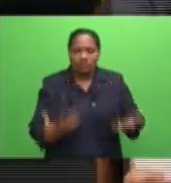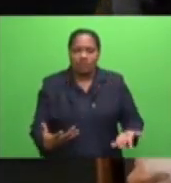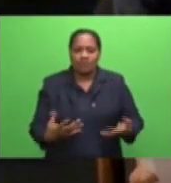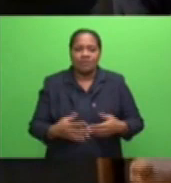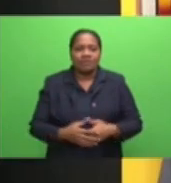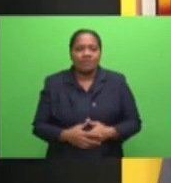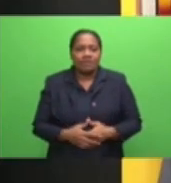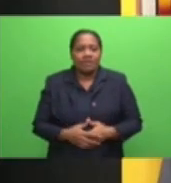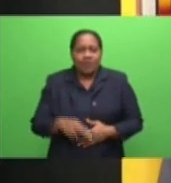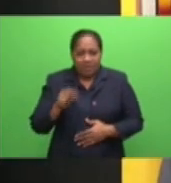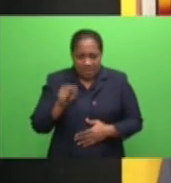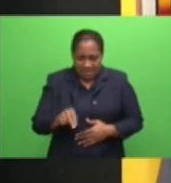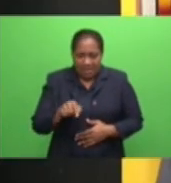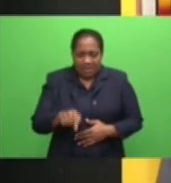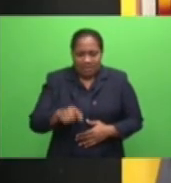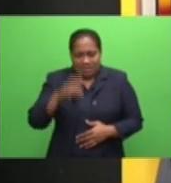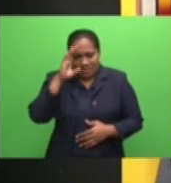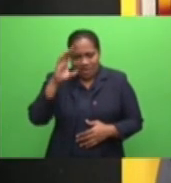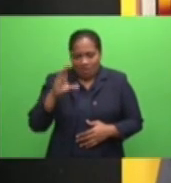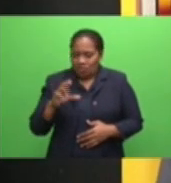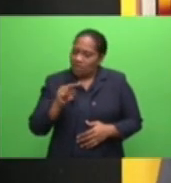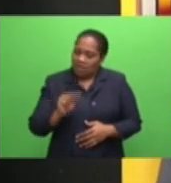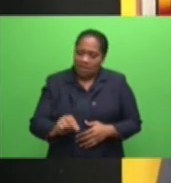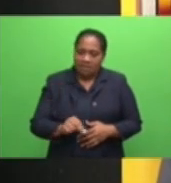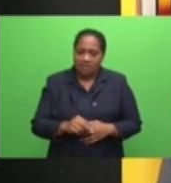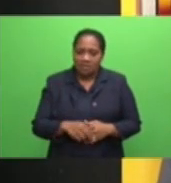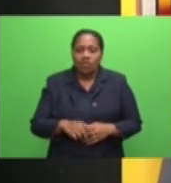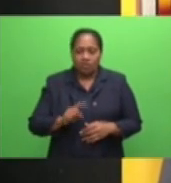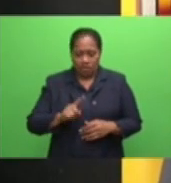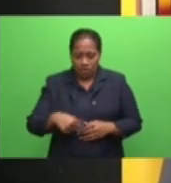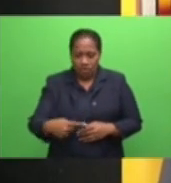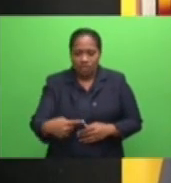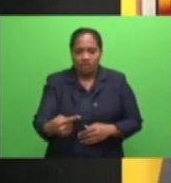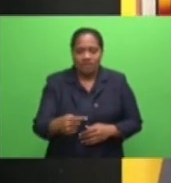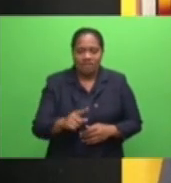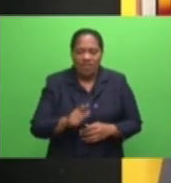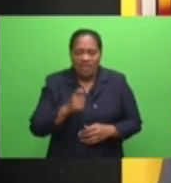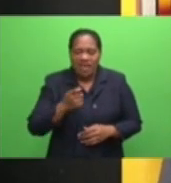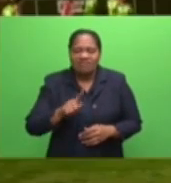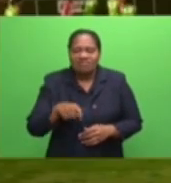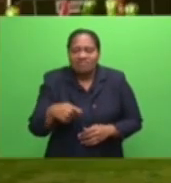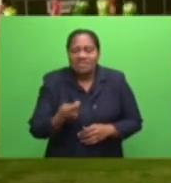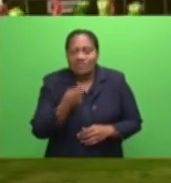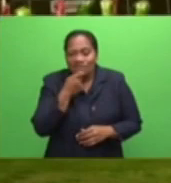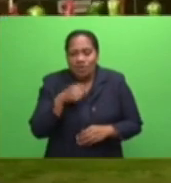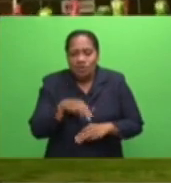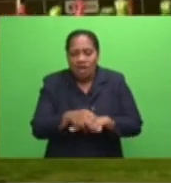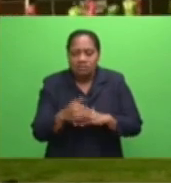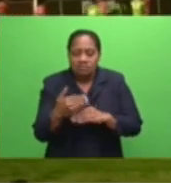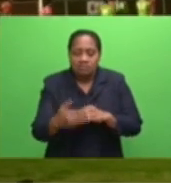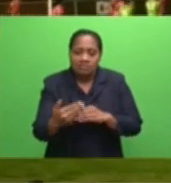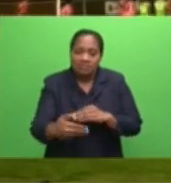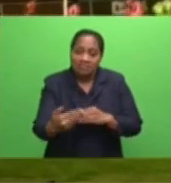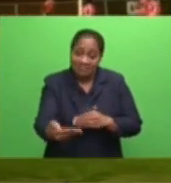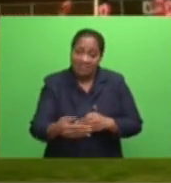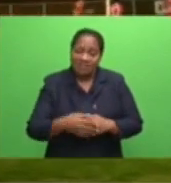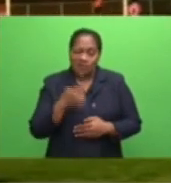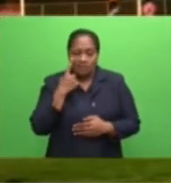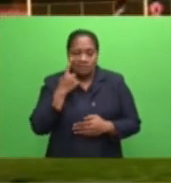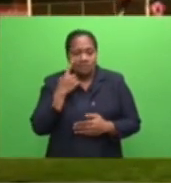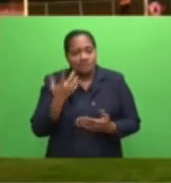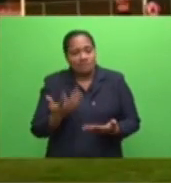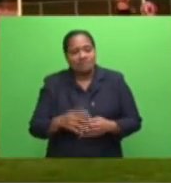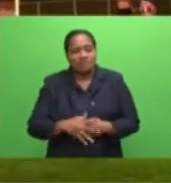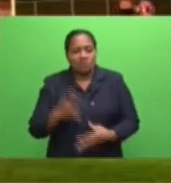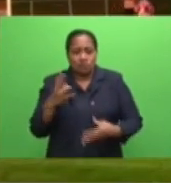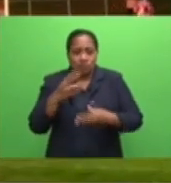as a country now more than ever, and we'll keep this going for the next 3 months, and we'll see how we go from there. This means a total of 12